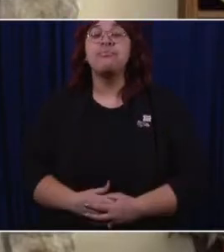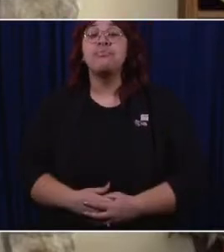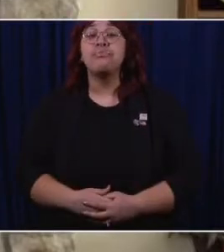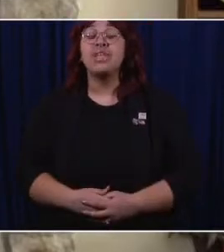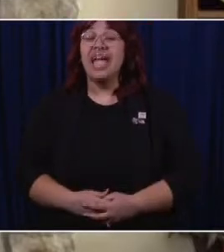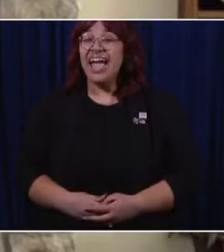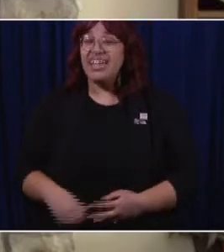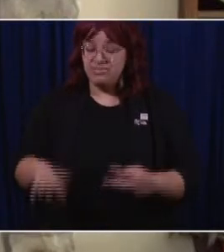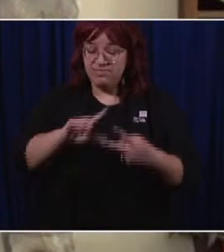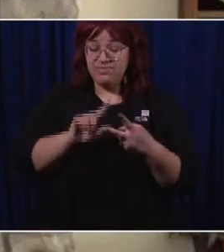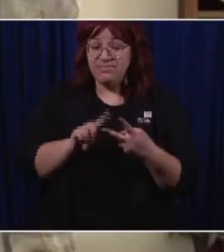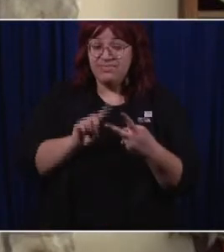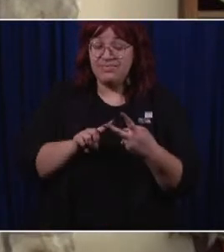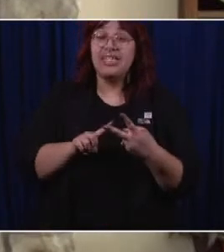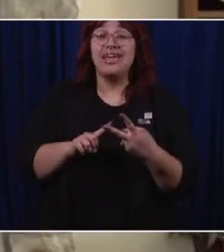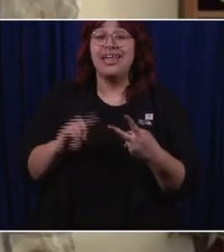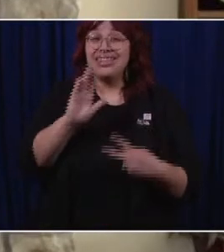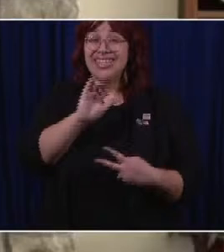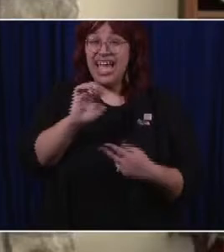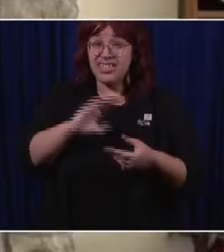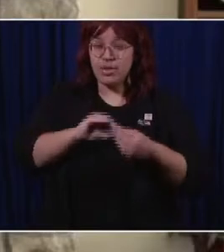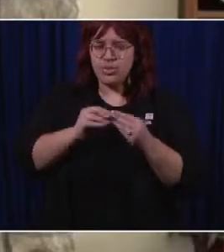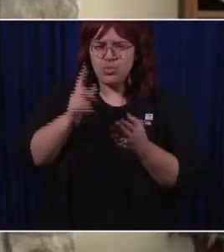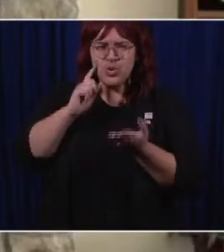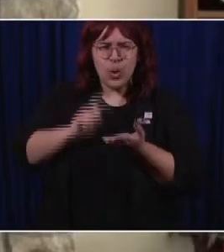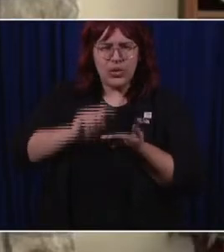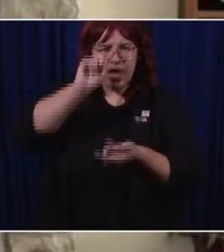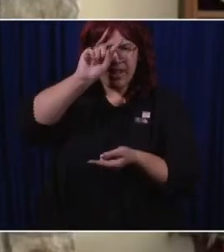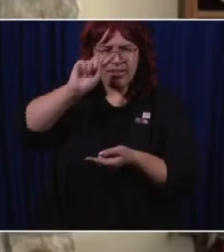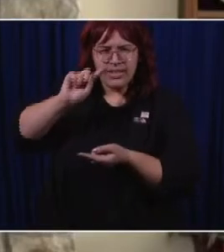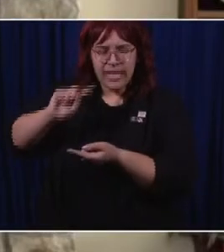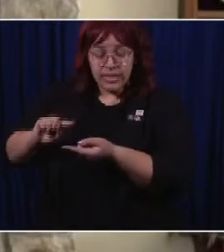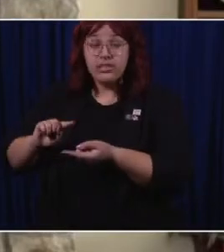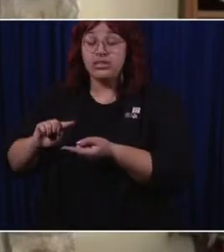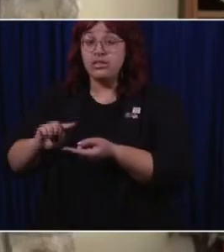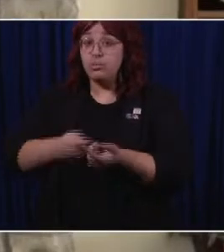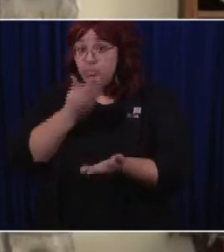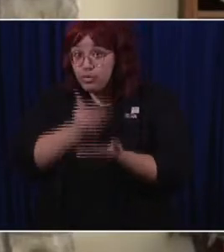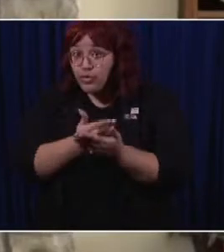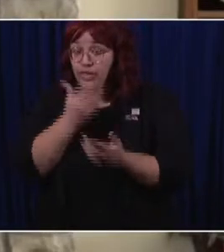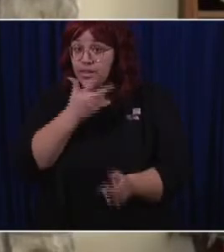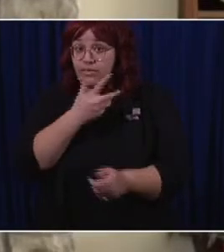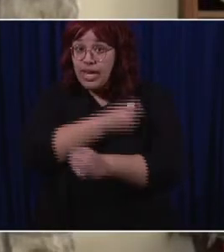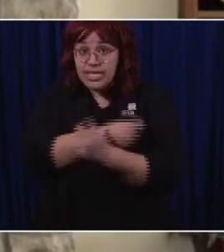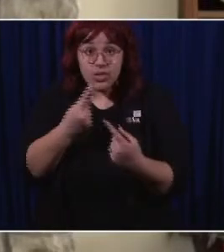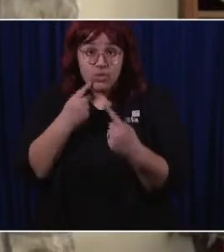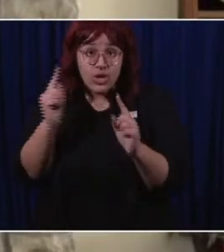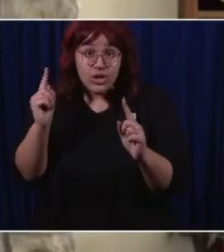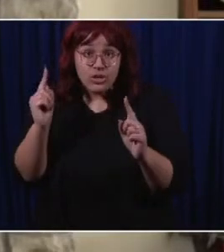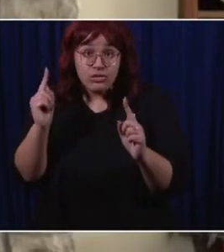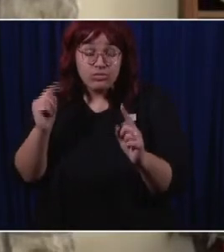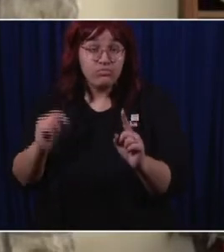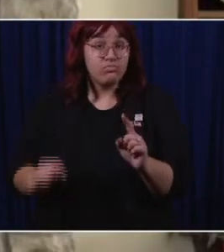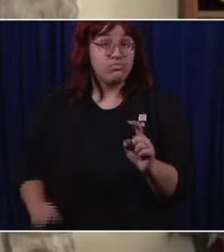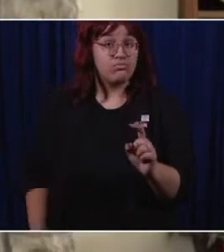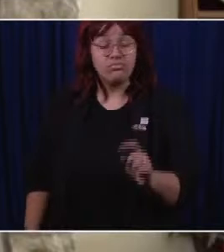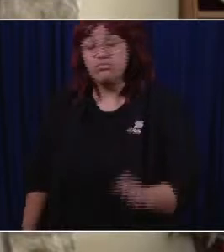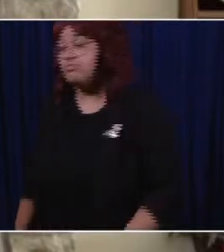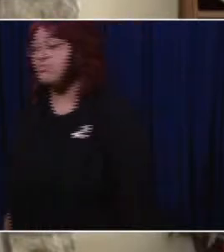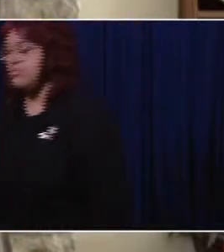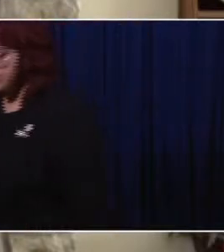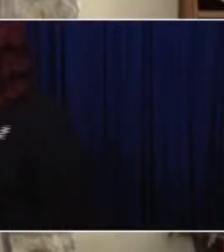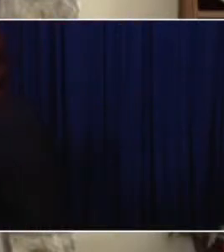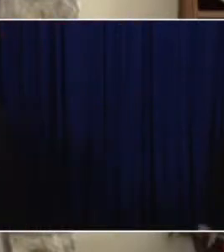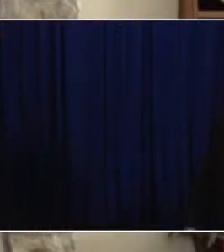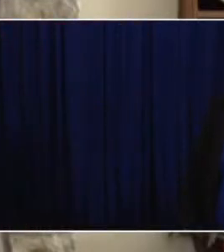representation of the vaccine working in the state of Ohio? Thank you. Yes, we're going to continue to push testing. In fact, we've